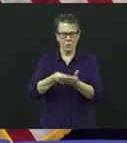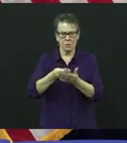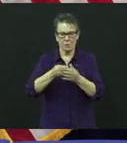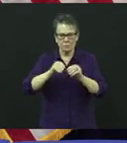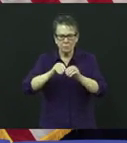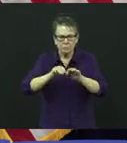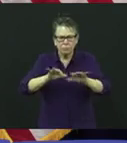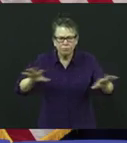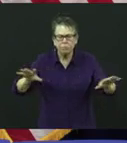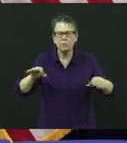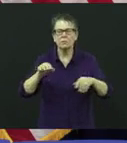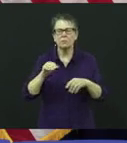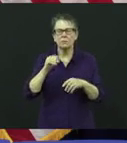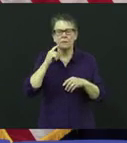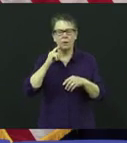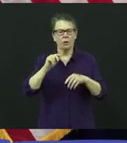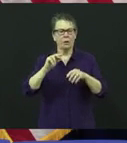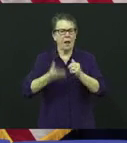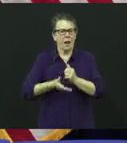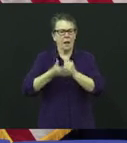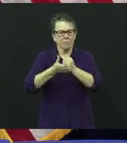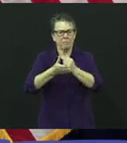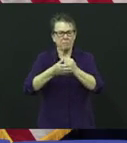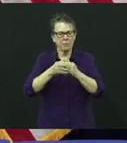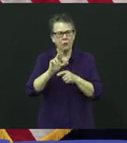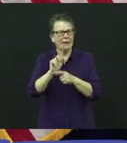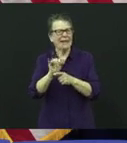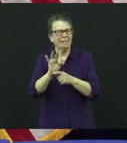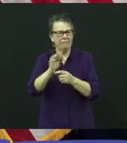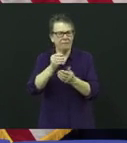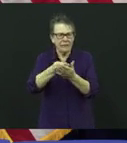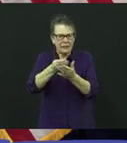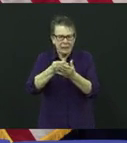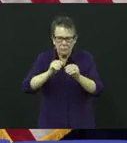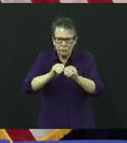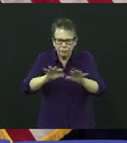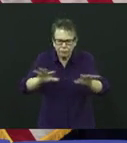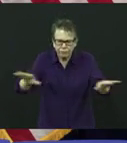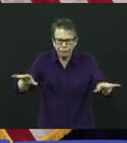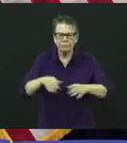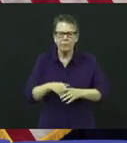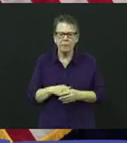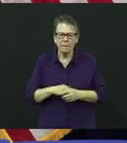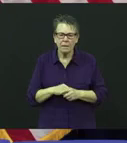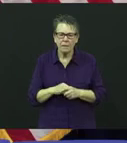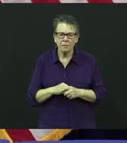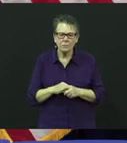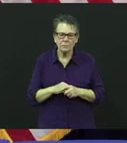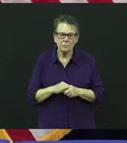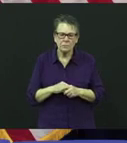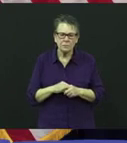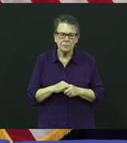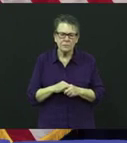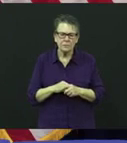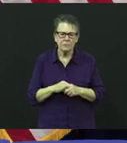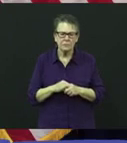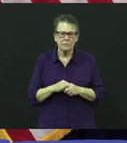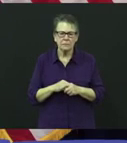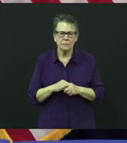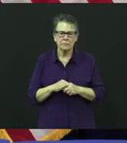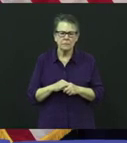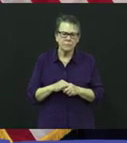Stephen Colbert, Whoopi Goldberg, and others. That's pretty good company. New Jersey, pound for pound, I'll put